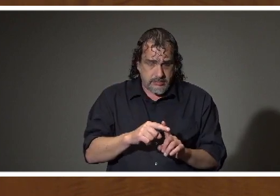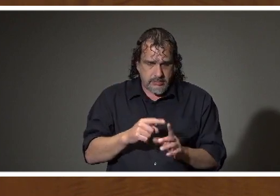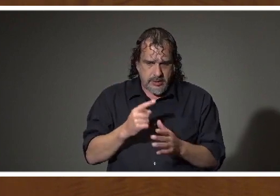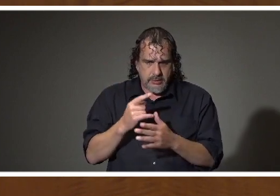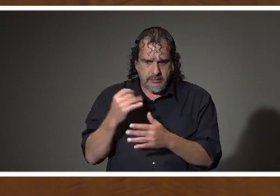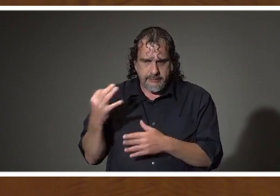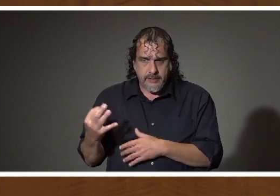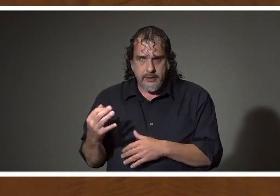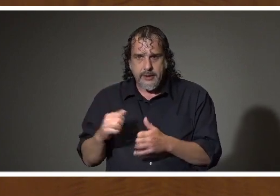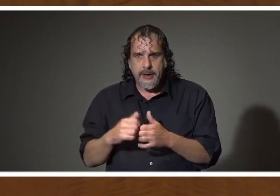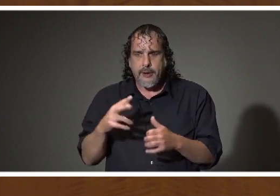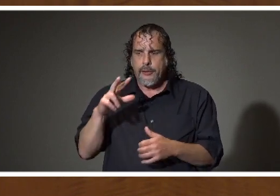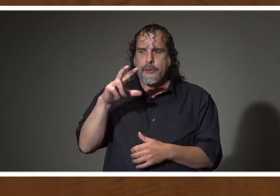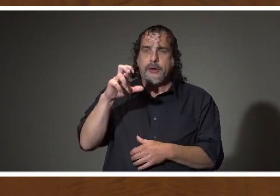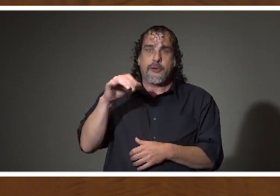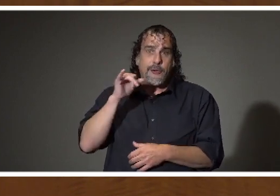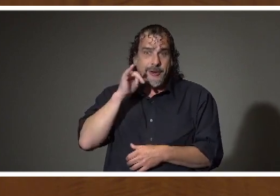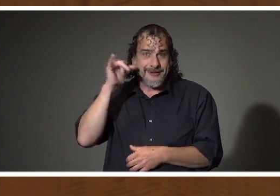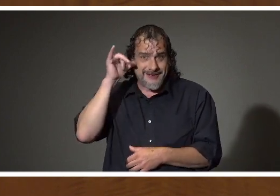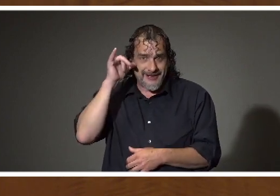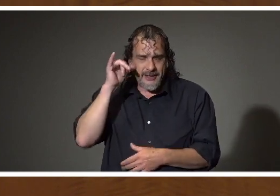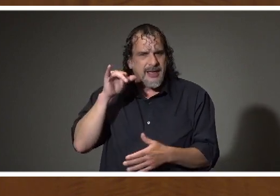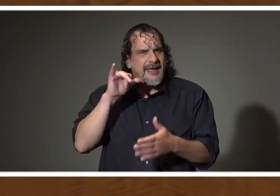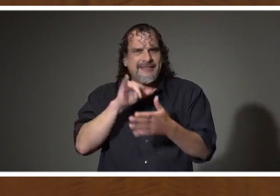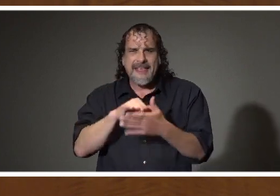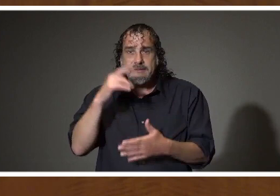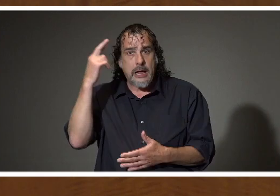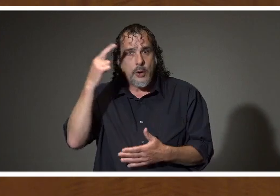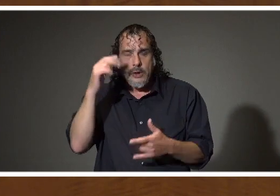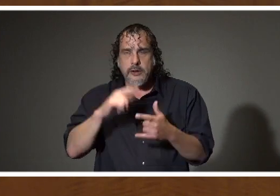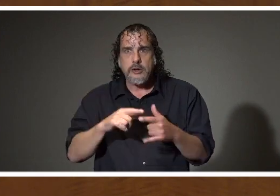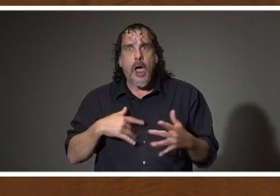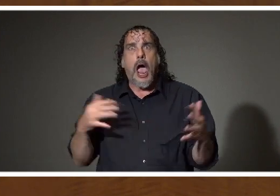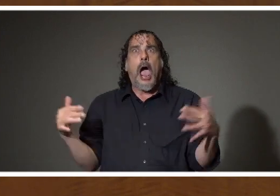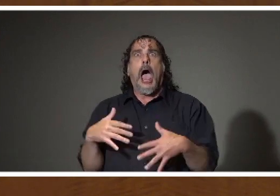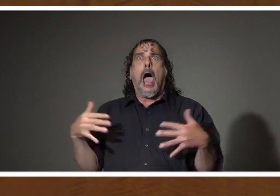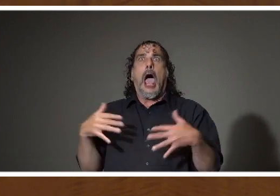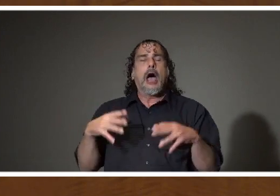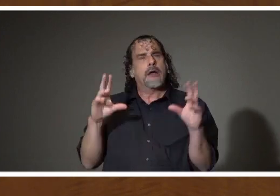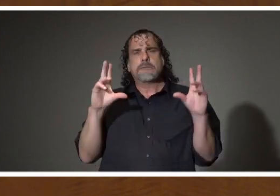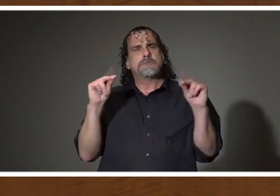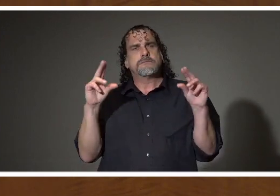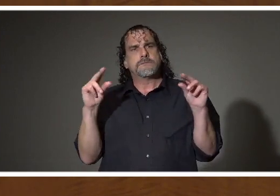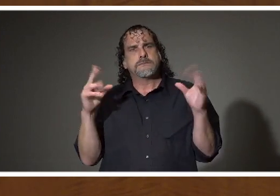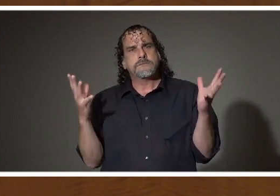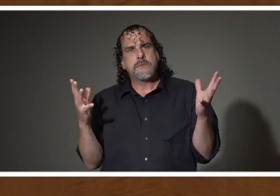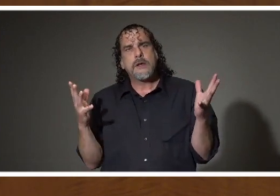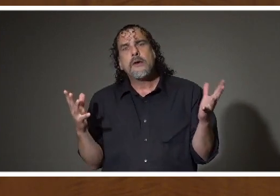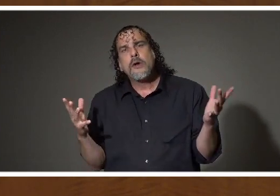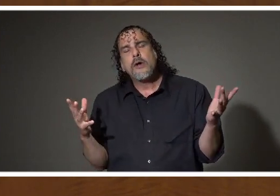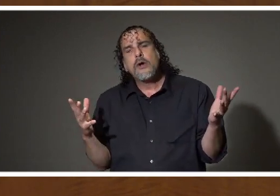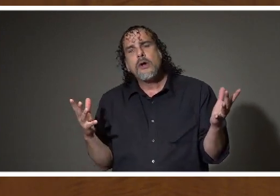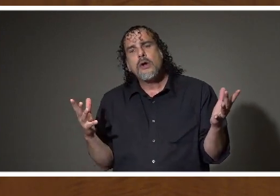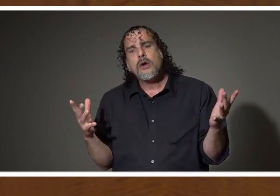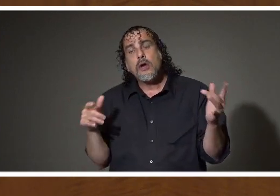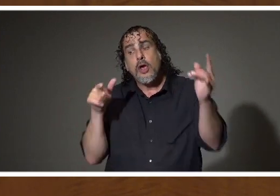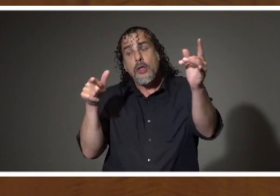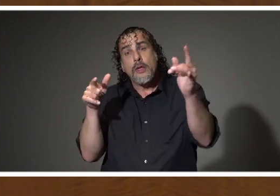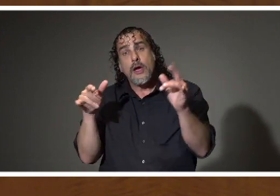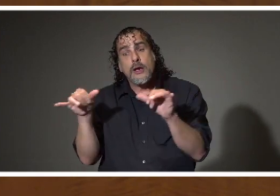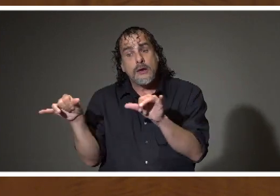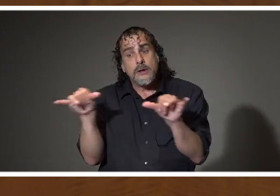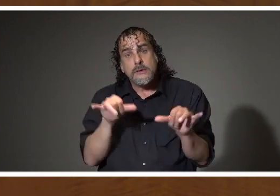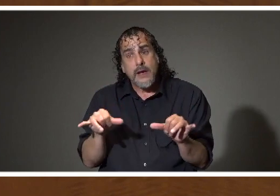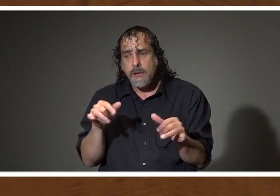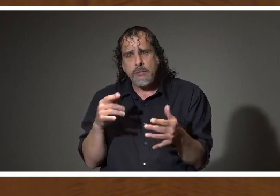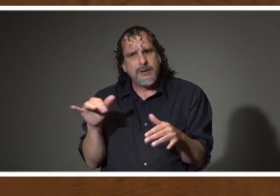week to 300 cases yesterday was not a reason to panic. Let me make, for consistency's sake, the exact same argument